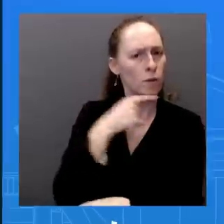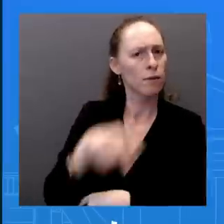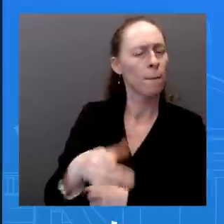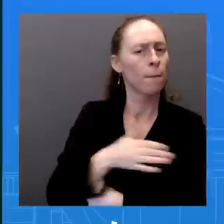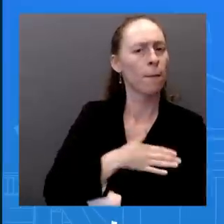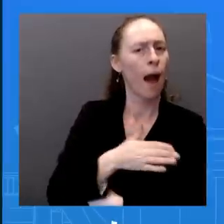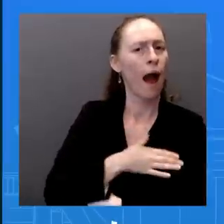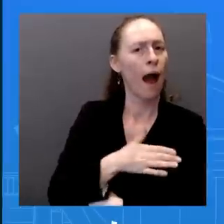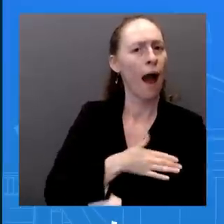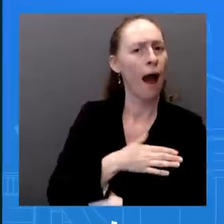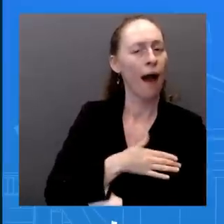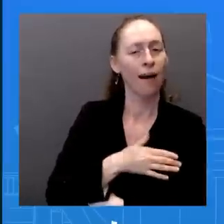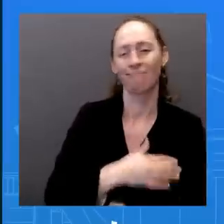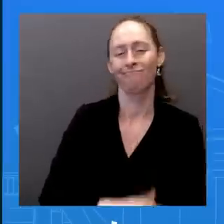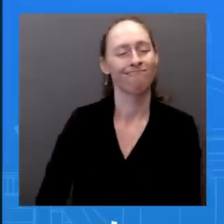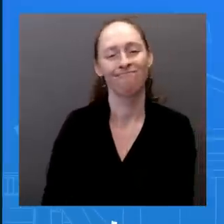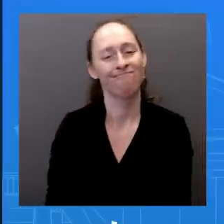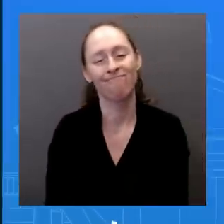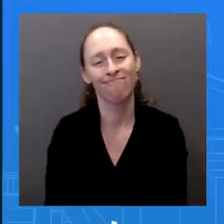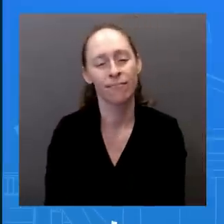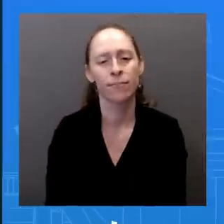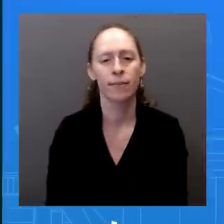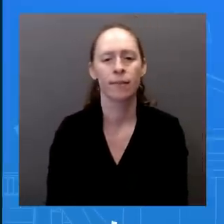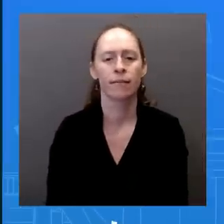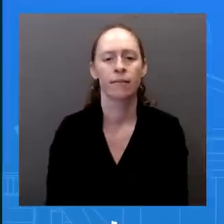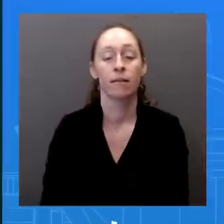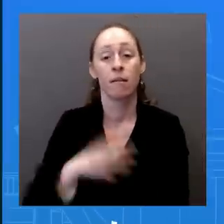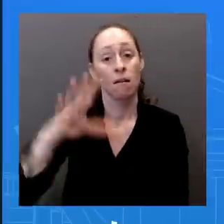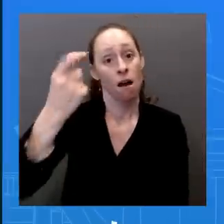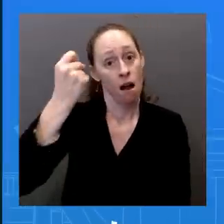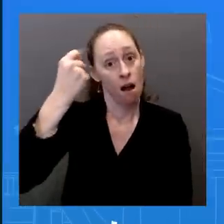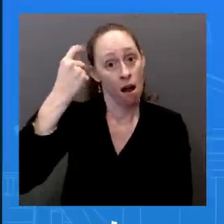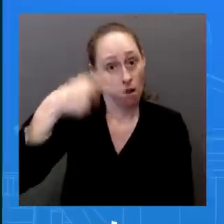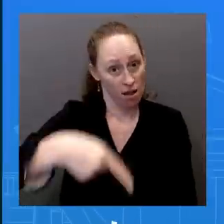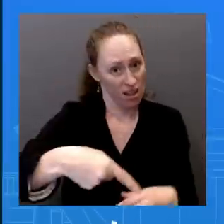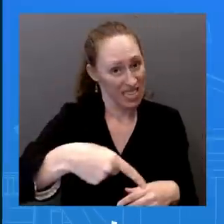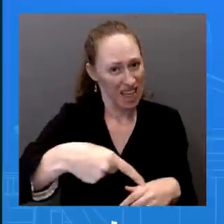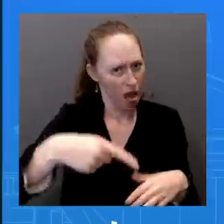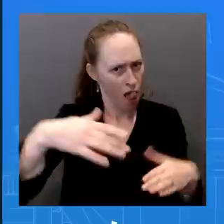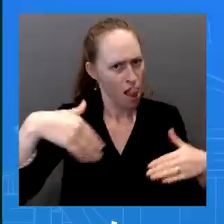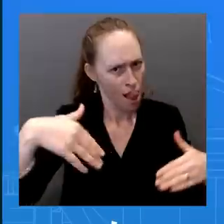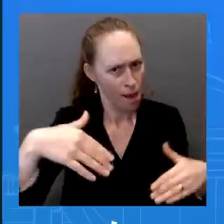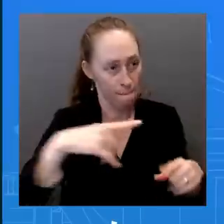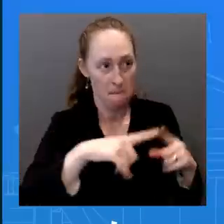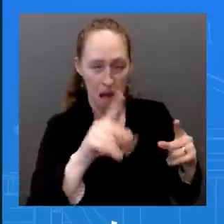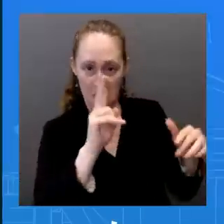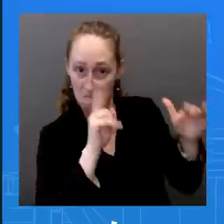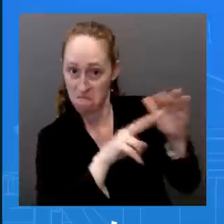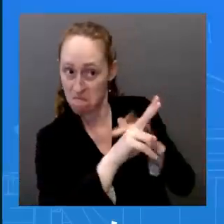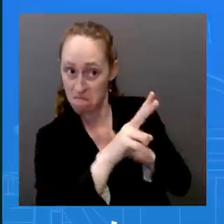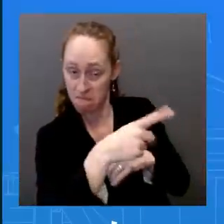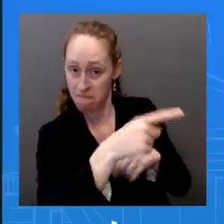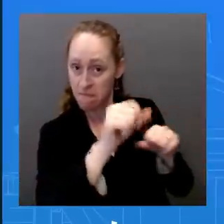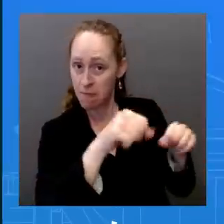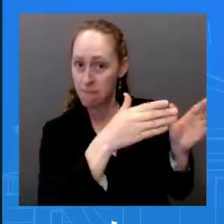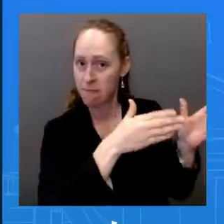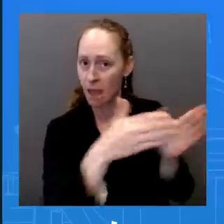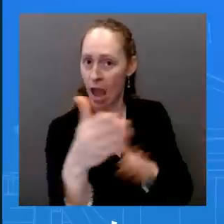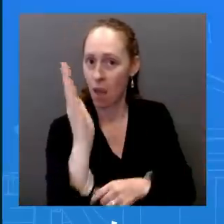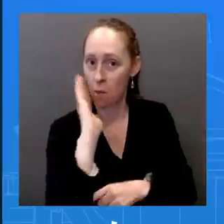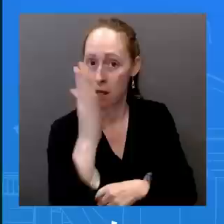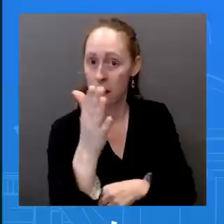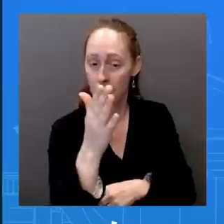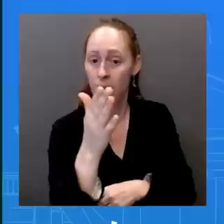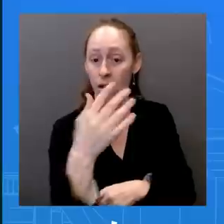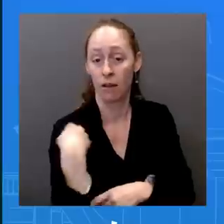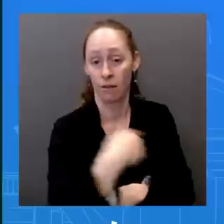and obviously it's not a done deal yet, but if this does transpire, the United States will never recognize Russia's claims